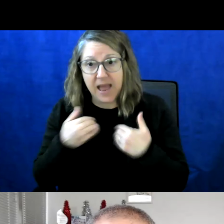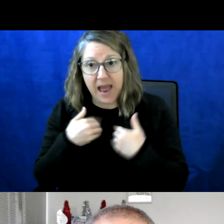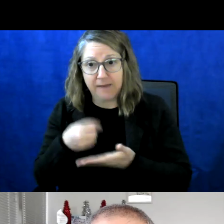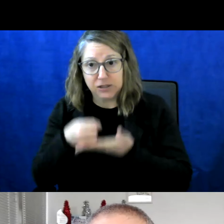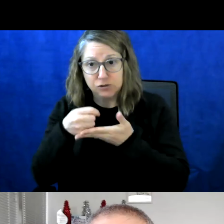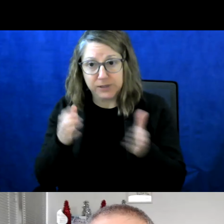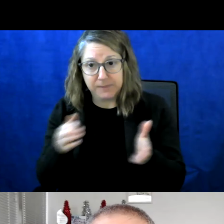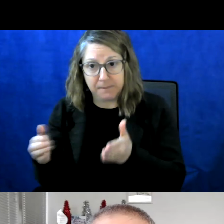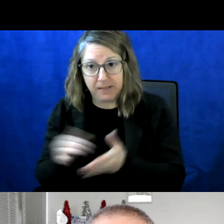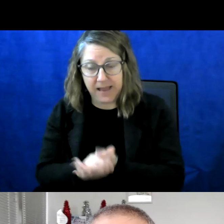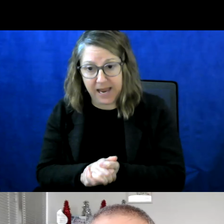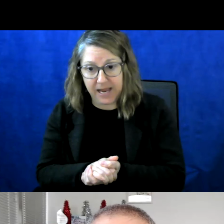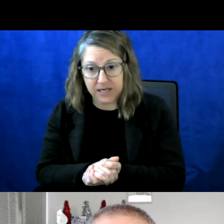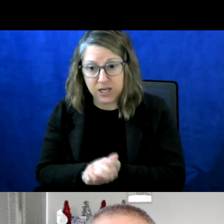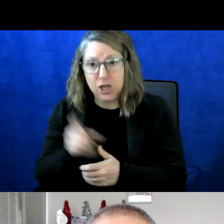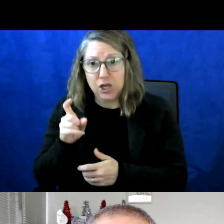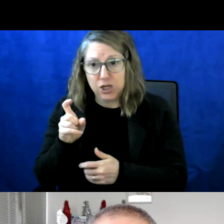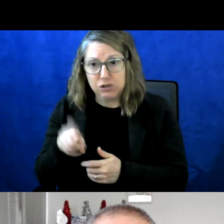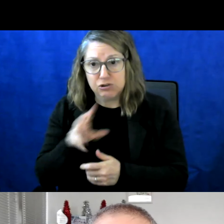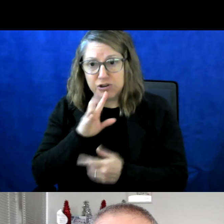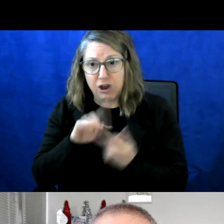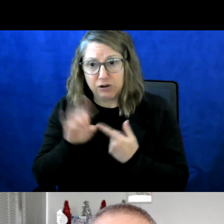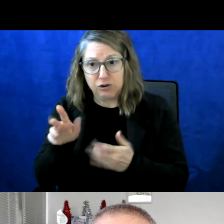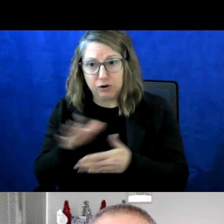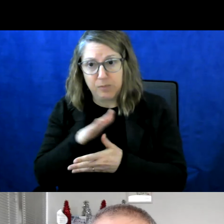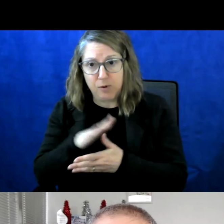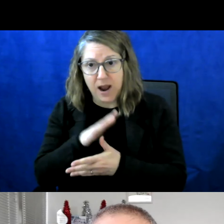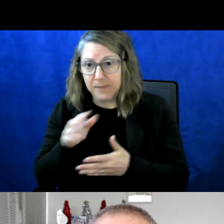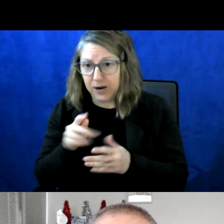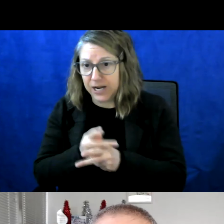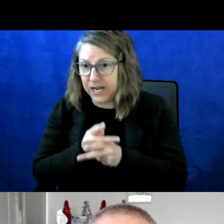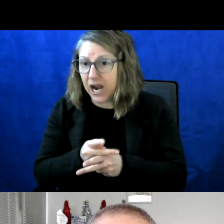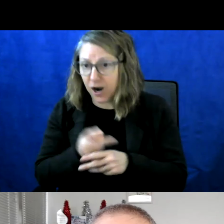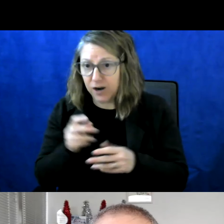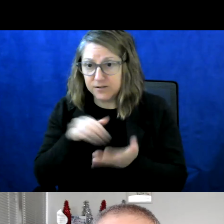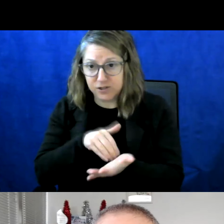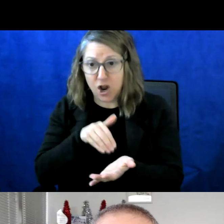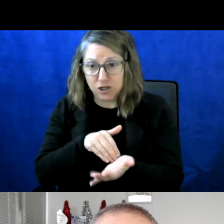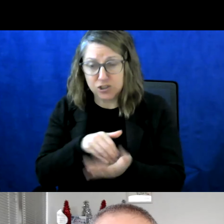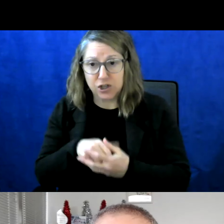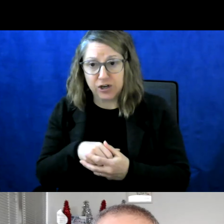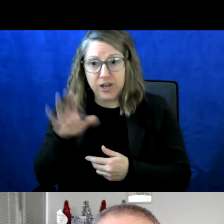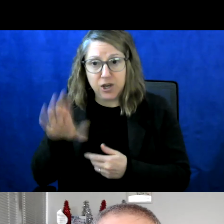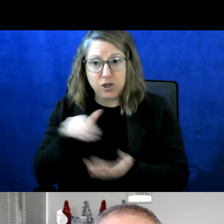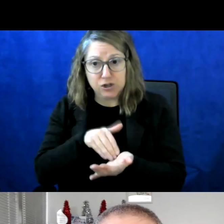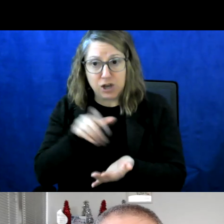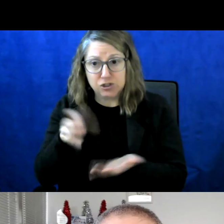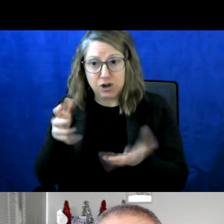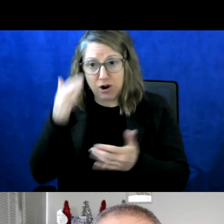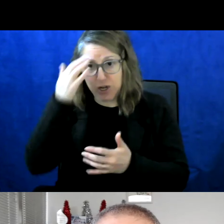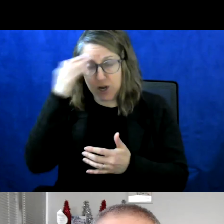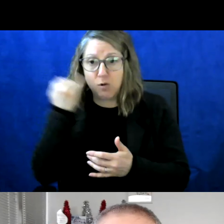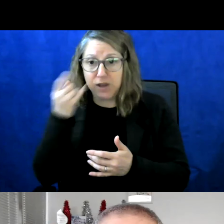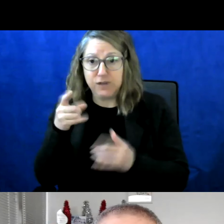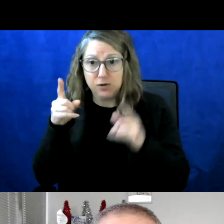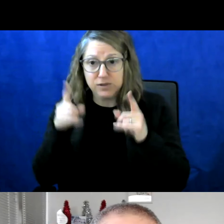plan. You should already be talking to your primary care doctor. There should be a note, and you should already know, your doctor should already know if you test